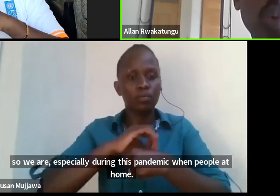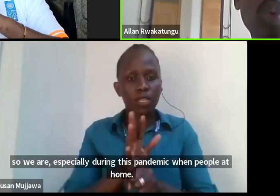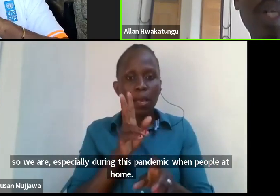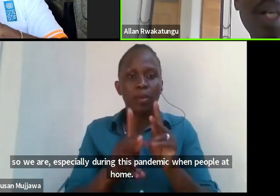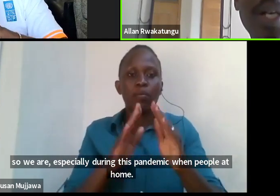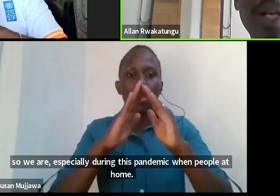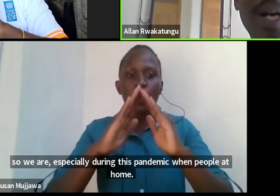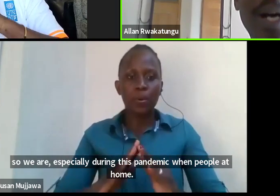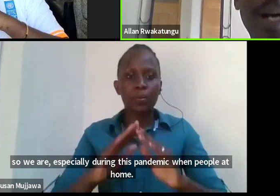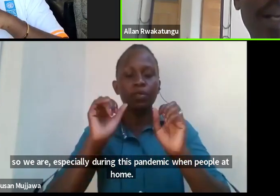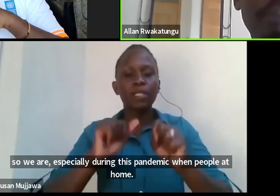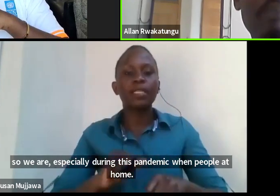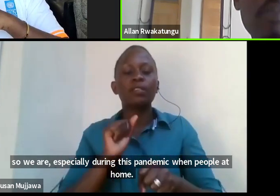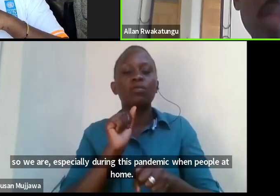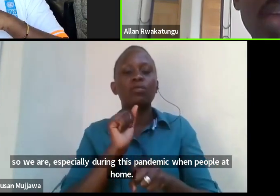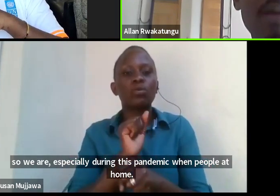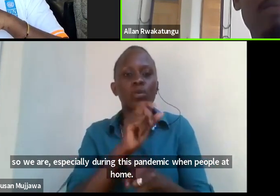do,